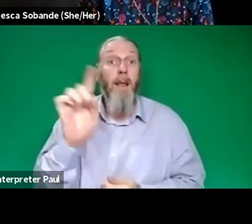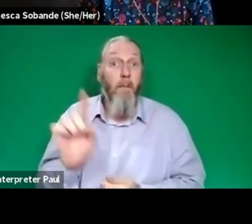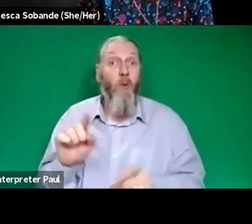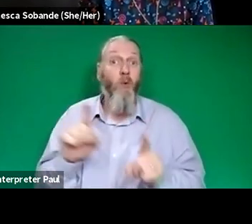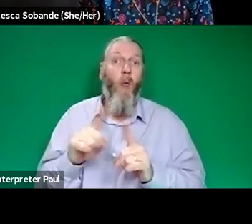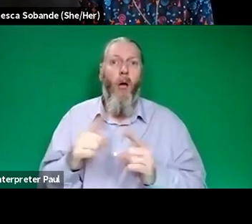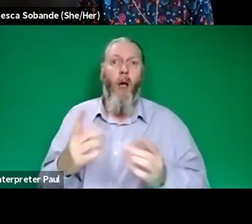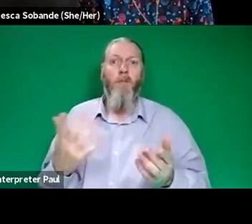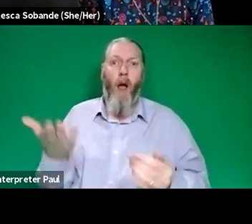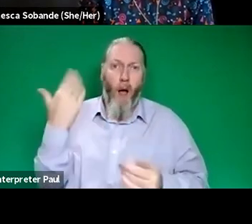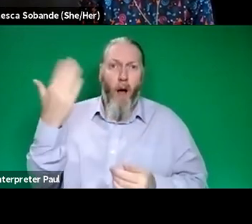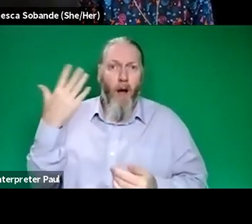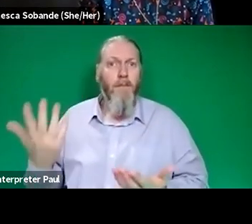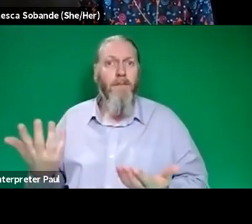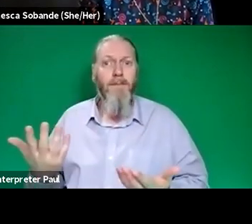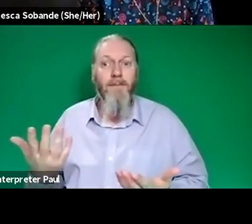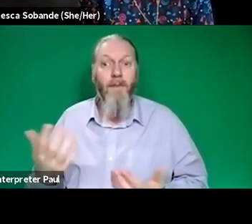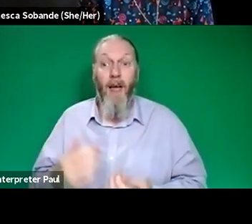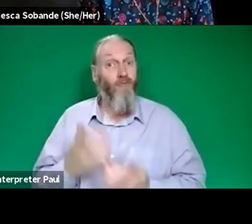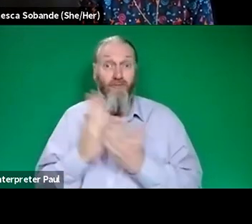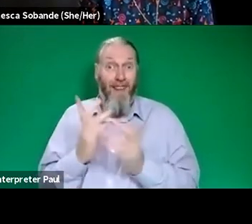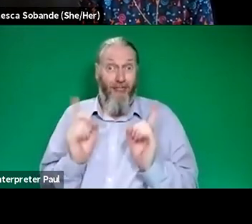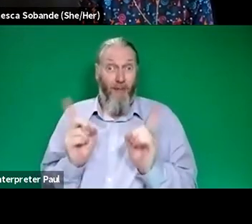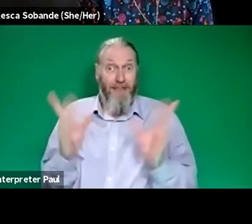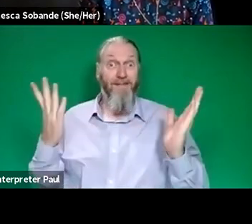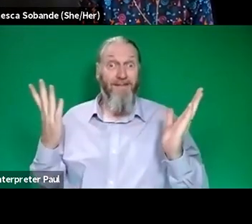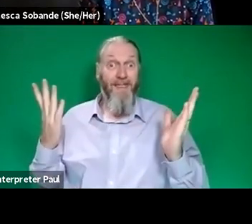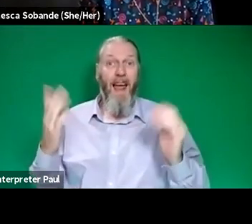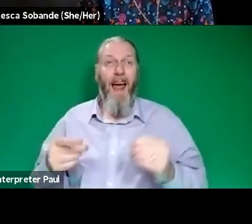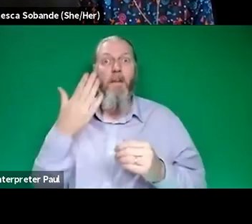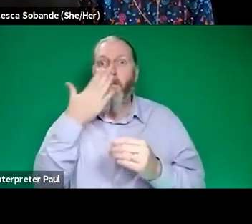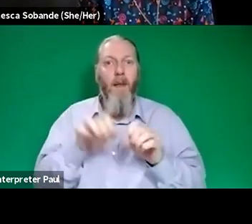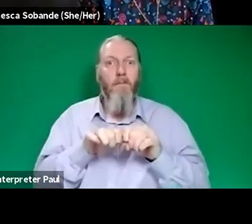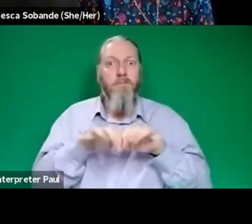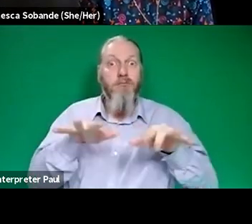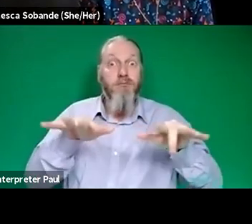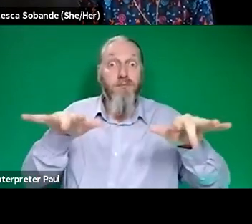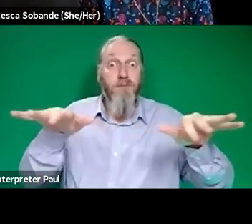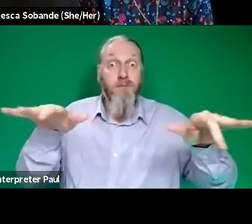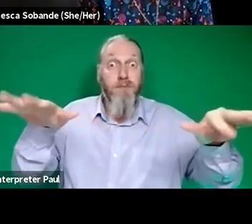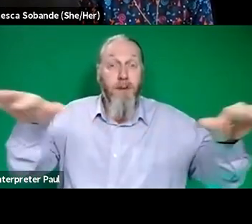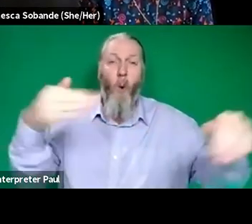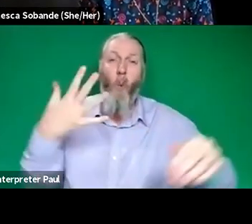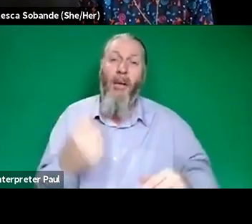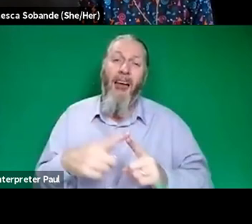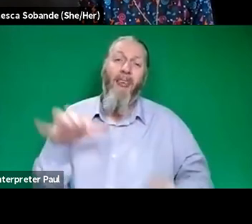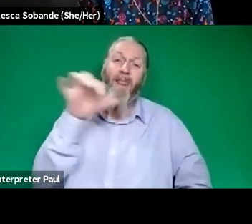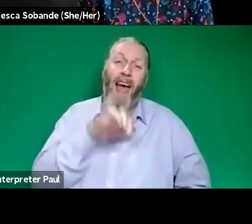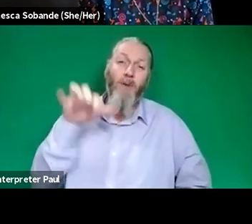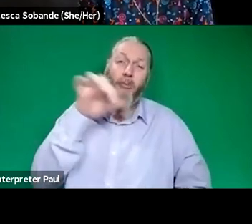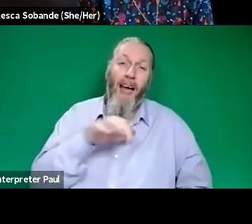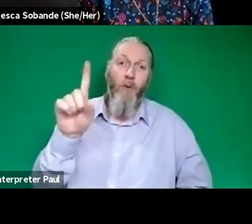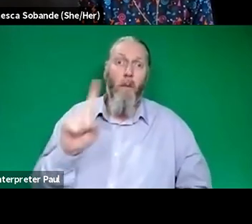about me, just pull up. And that was the message. And that message echoed in the digital sphere. And we had thousands of people show up. We